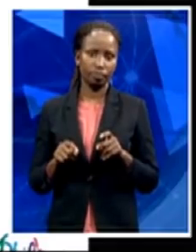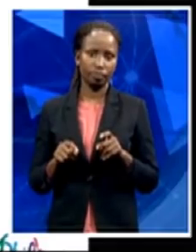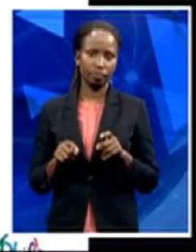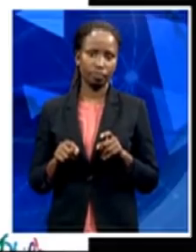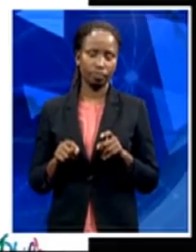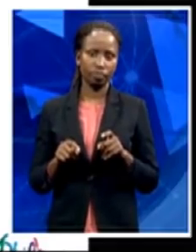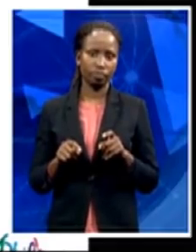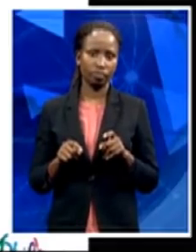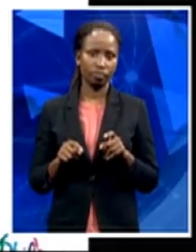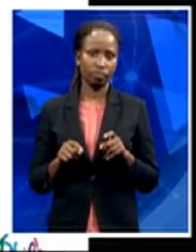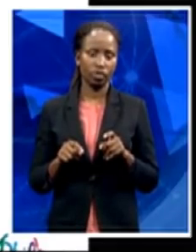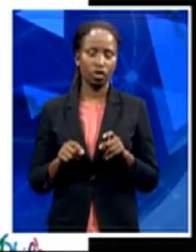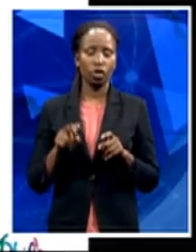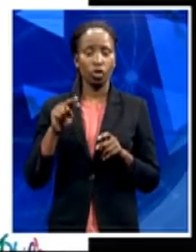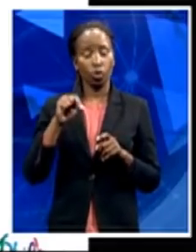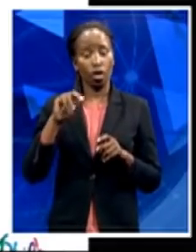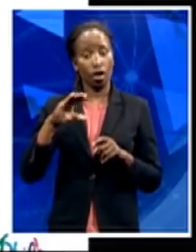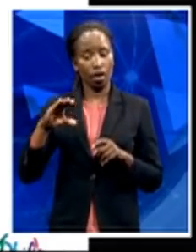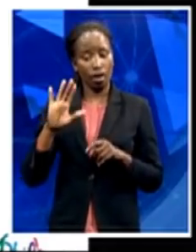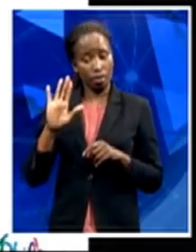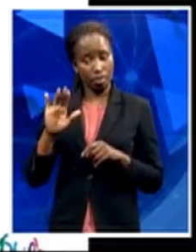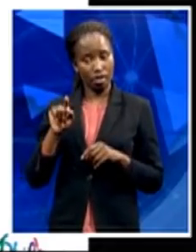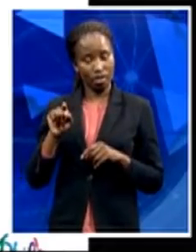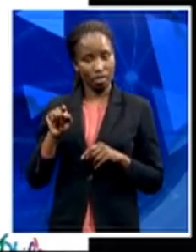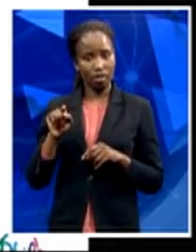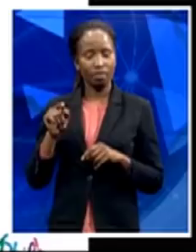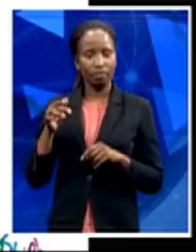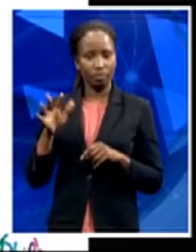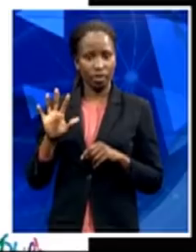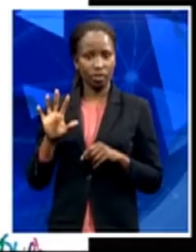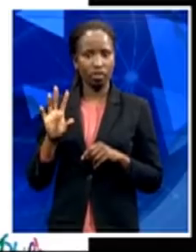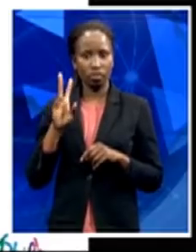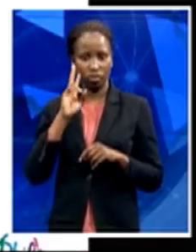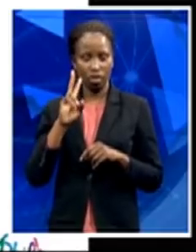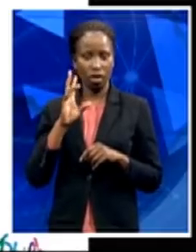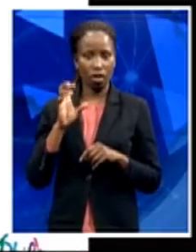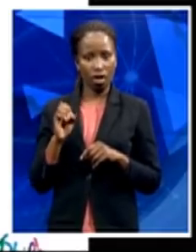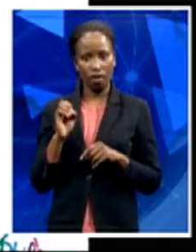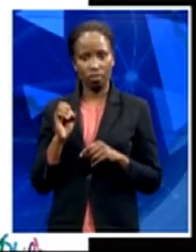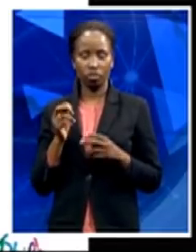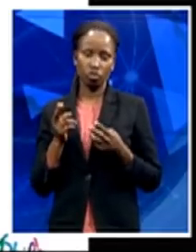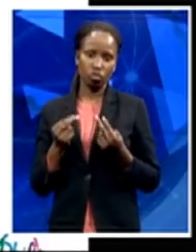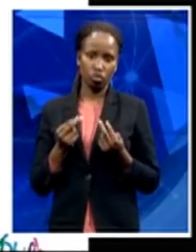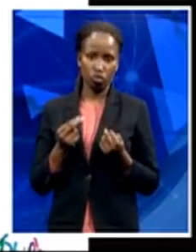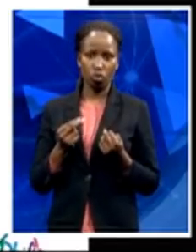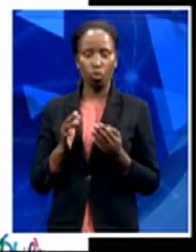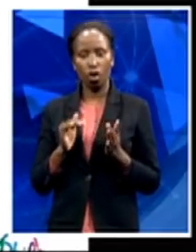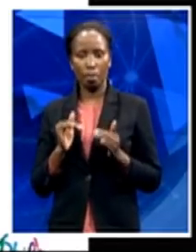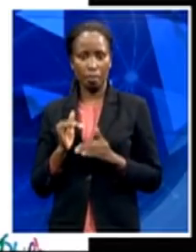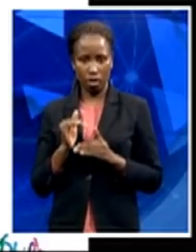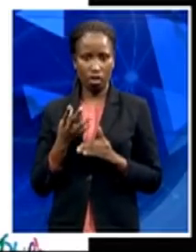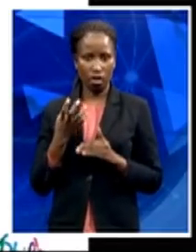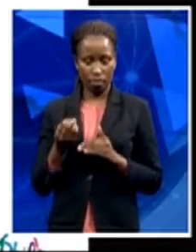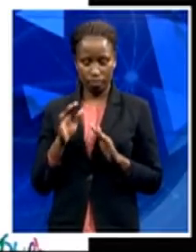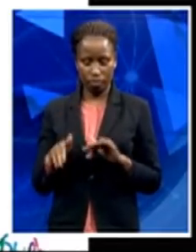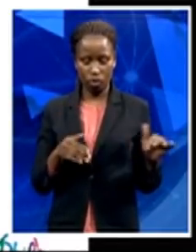particular, it has been lingering above the new wave threshold. Western Cape appears to be coming